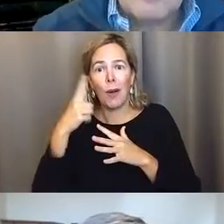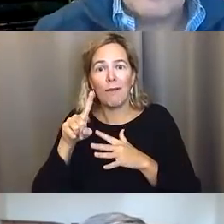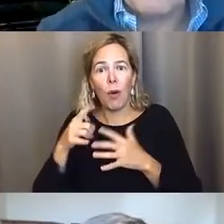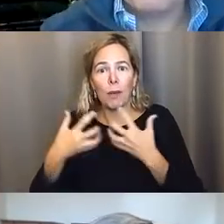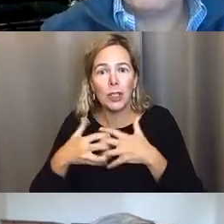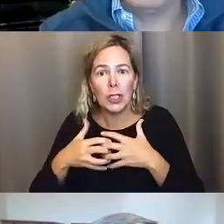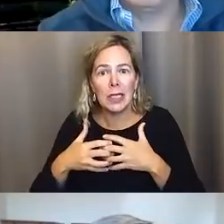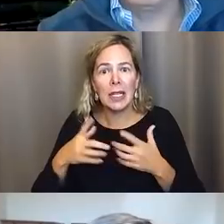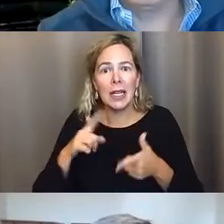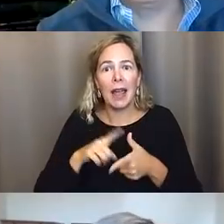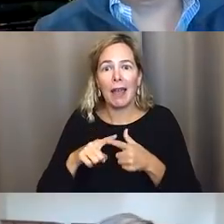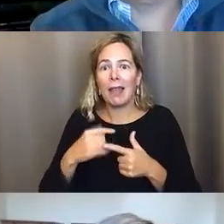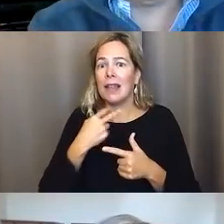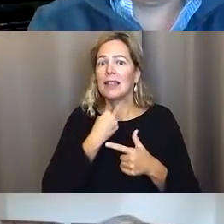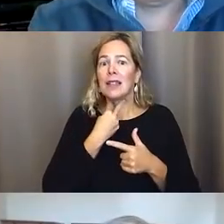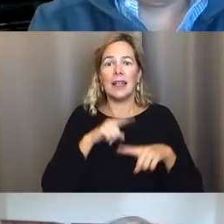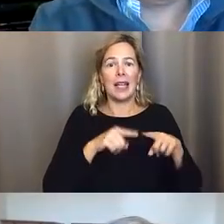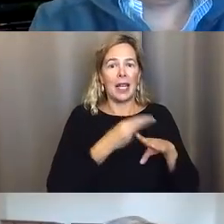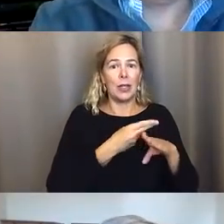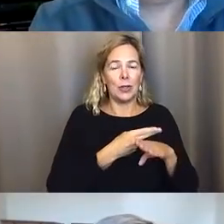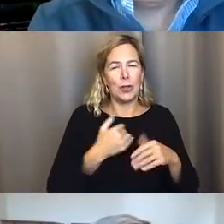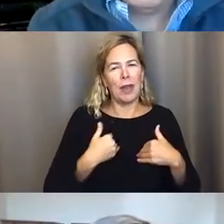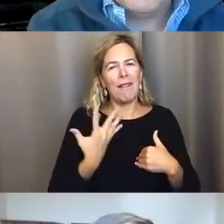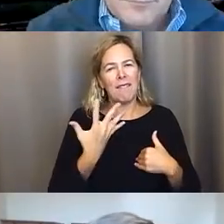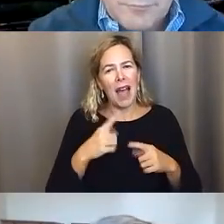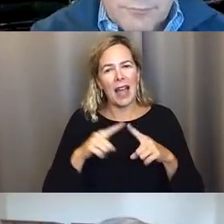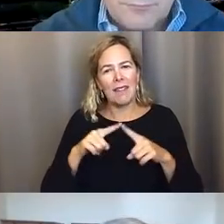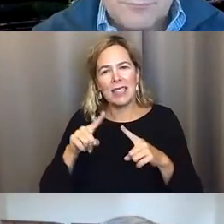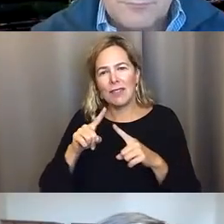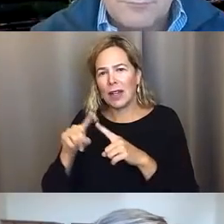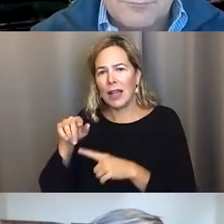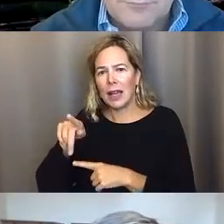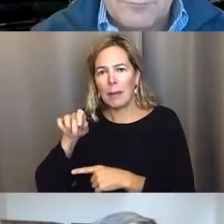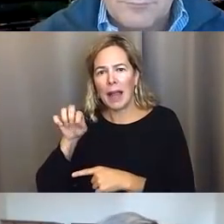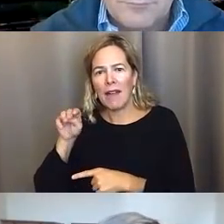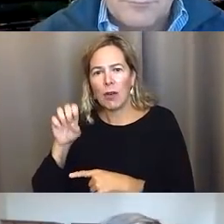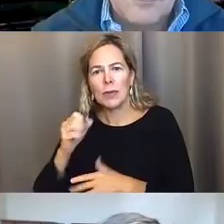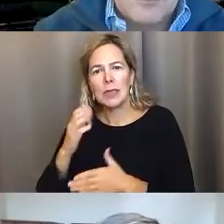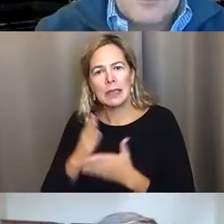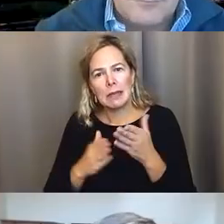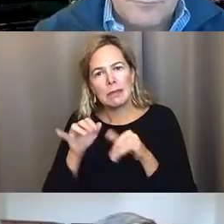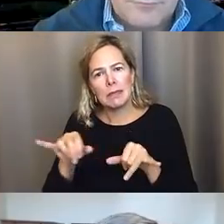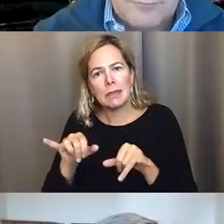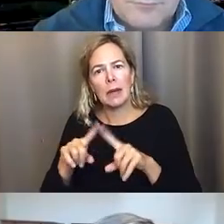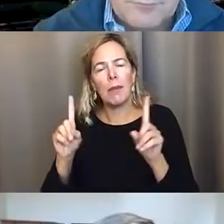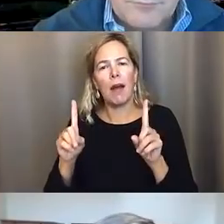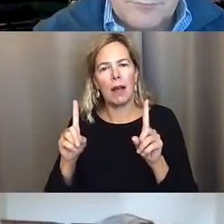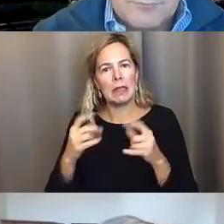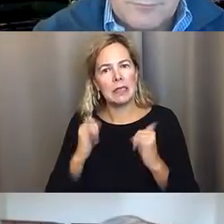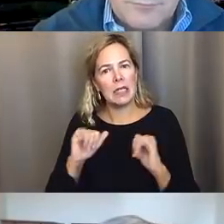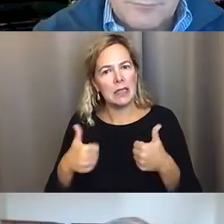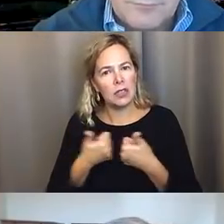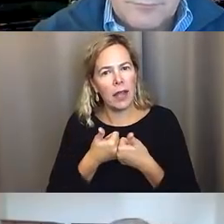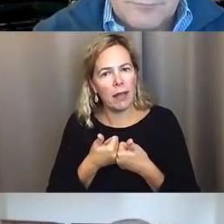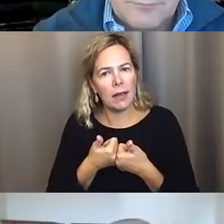another platform. We have about 5 different platforms, so we have redundancy, but it's going to be a challenge. So I think